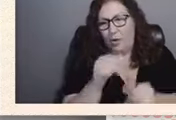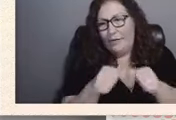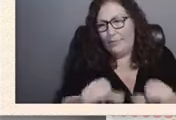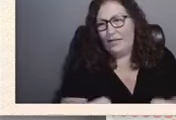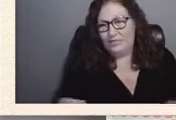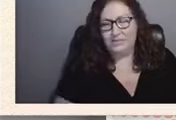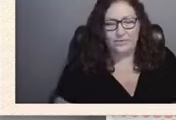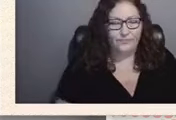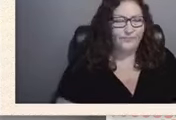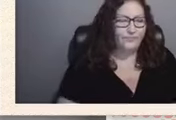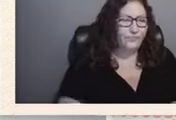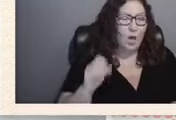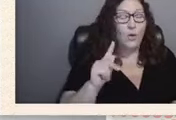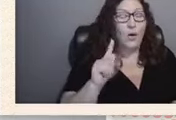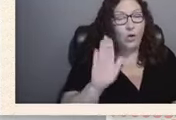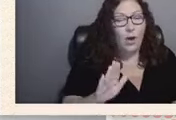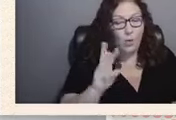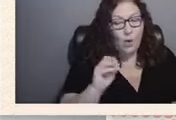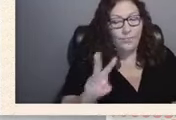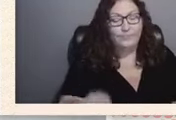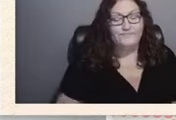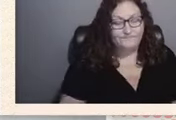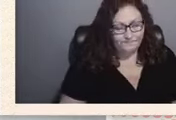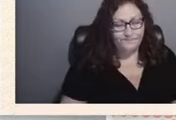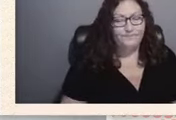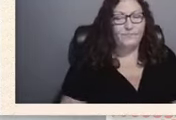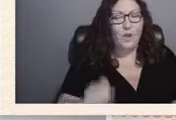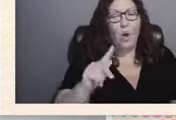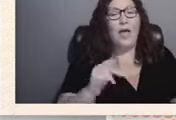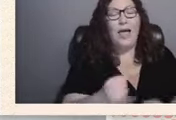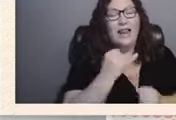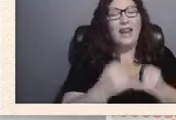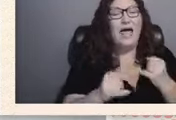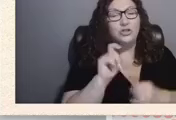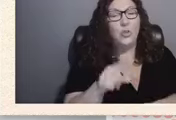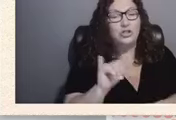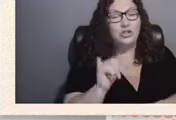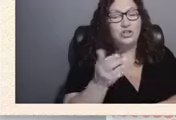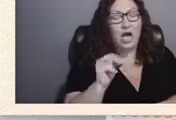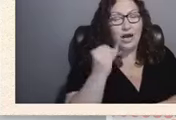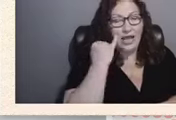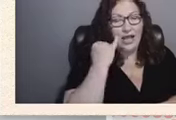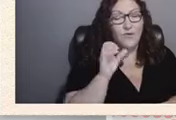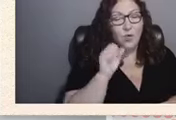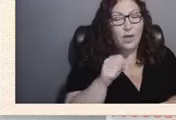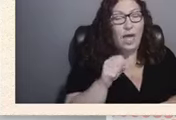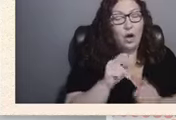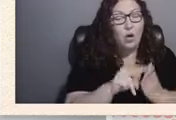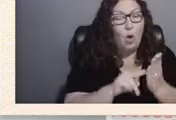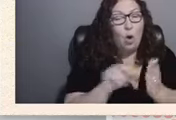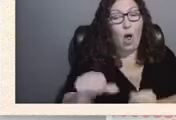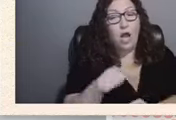Great. Wow. Okay, last question, John. If you can roll over another family member's,